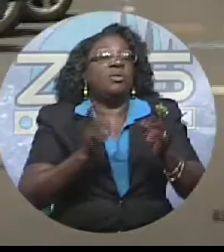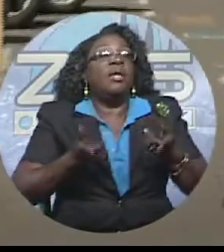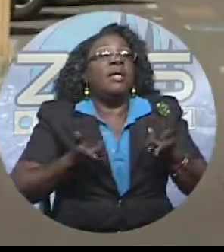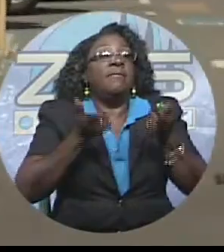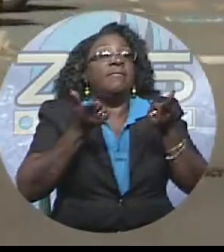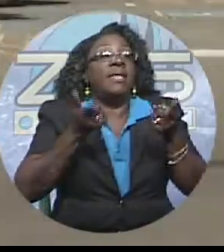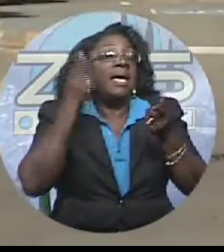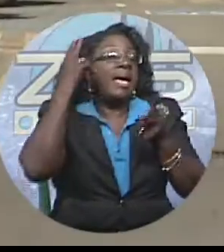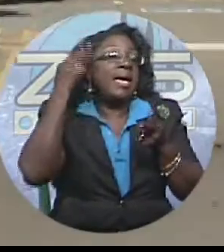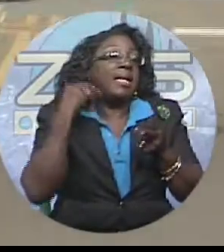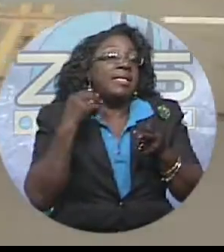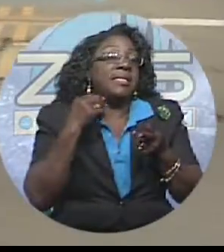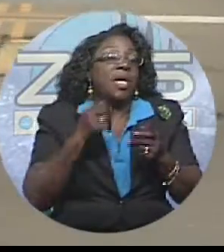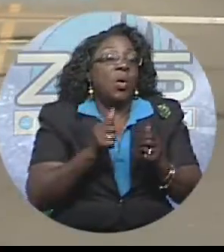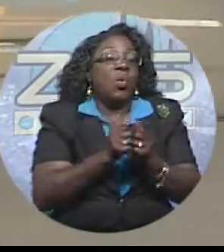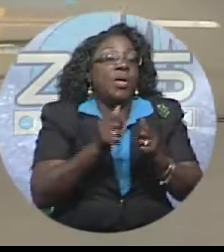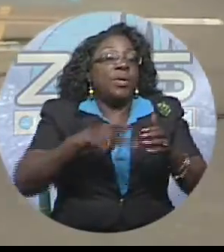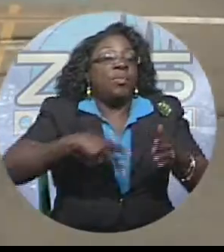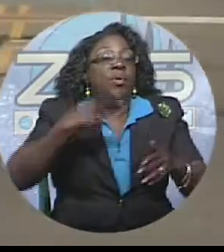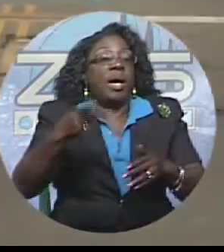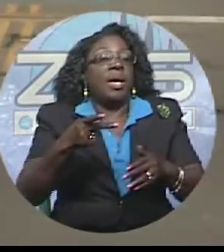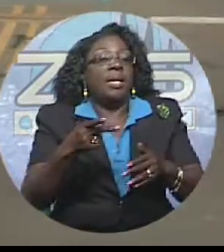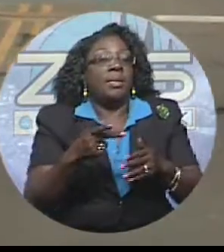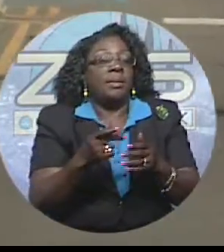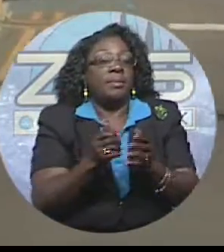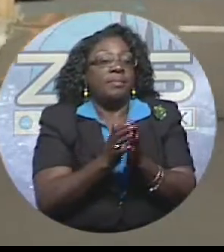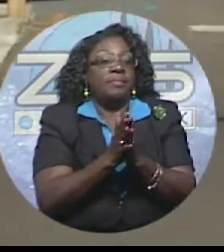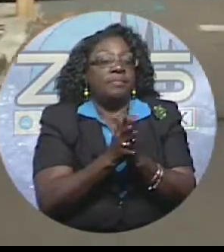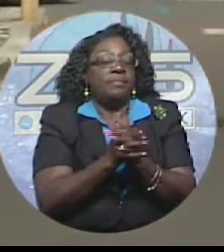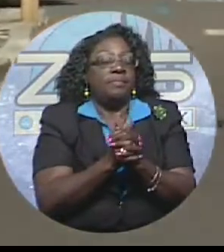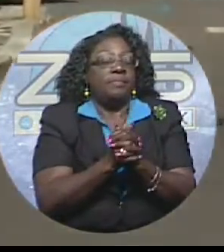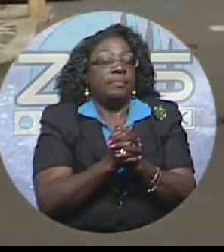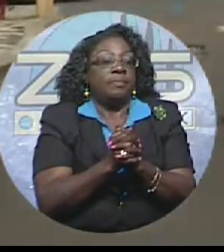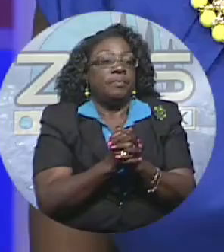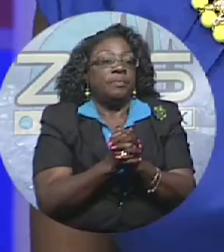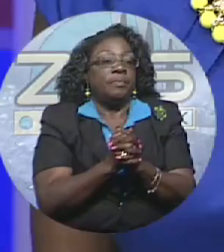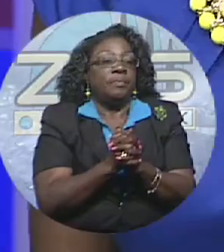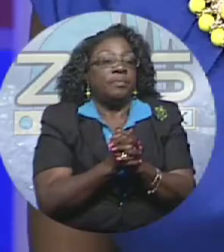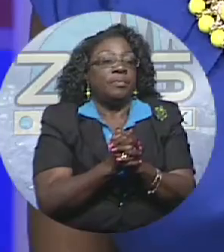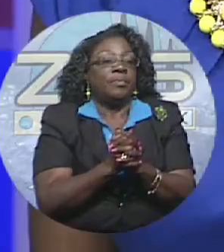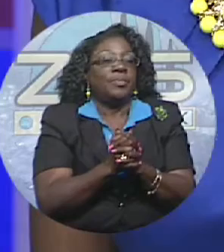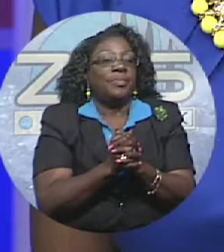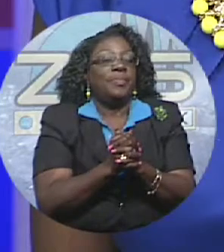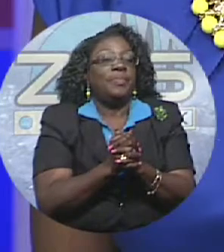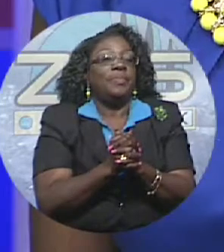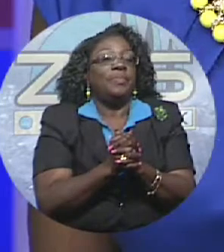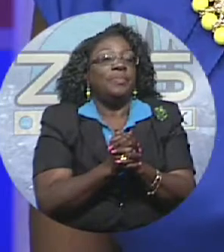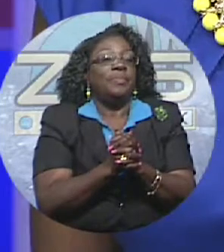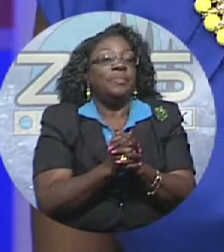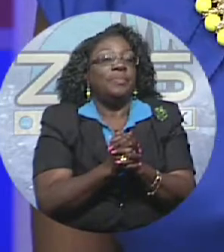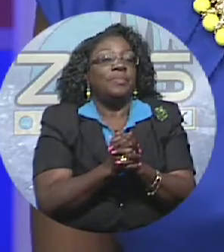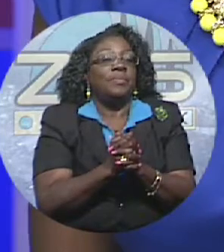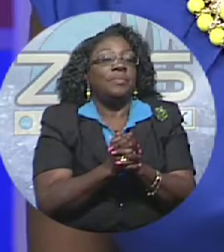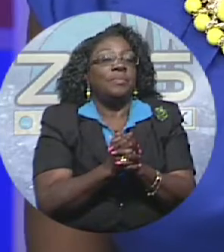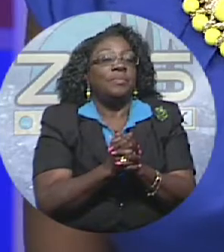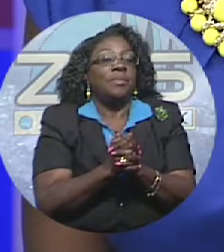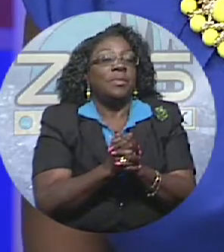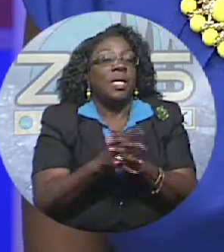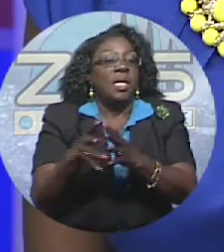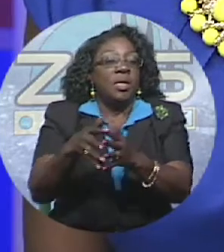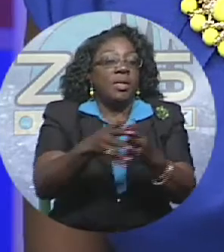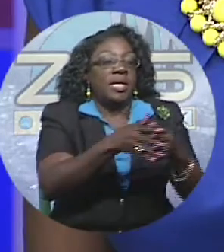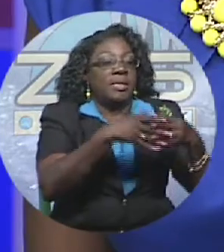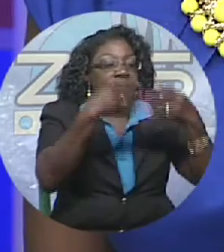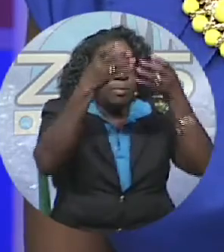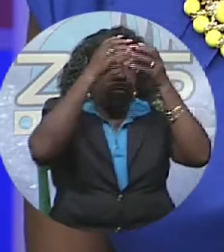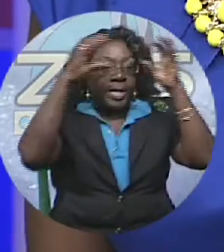pride as a privileged people. Carla Palmer, ZNS Network News. Thanks so much, caller. United States President Barack